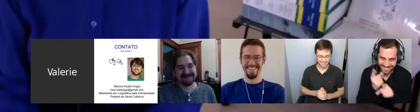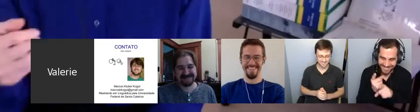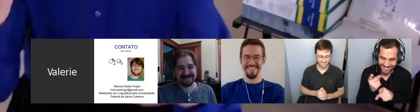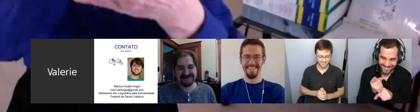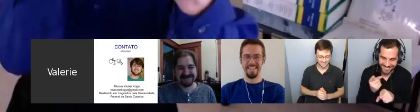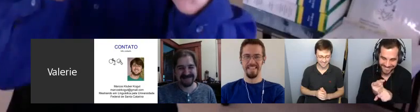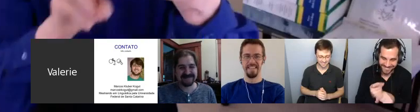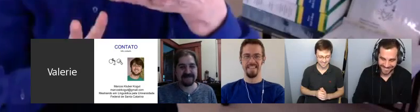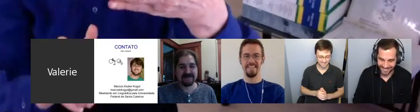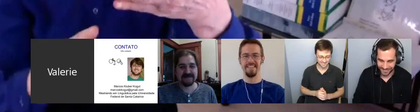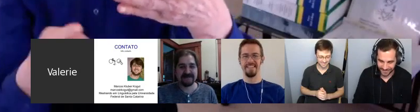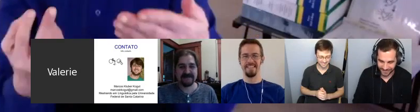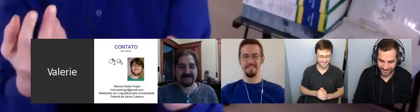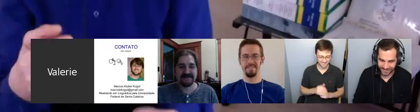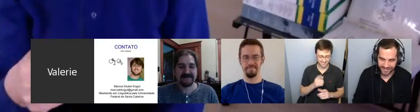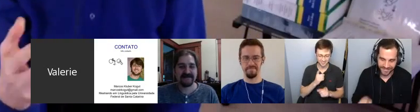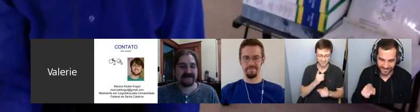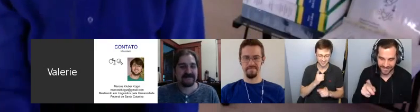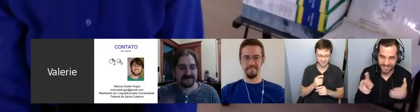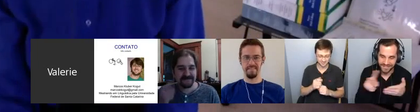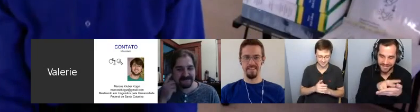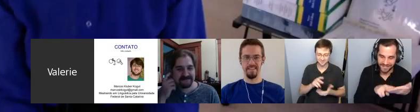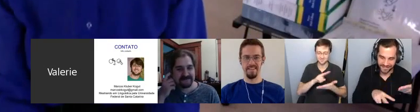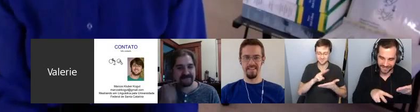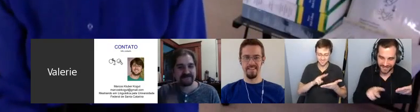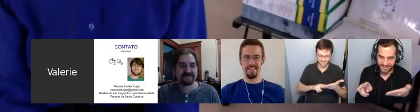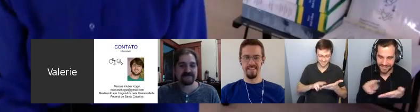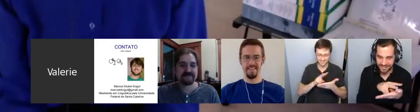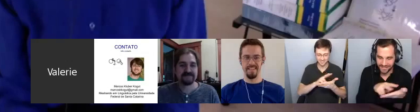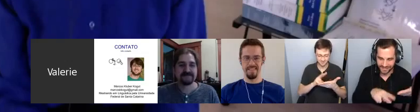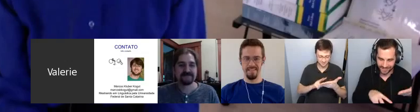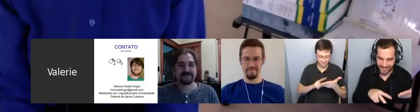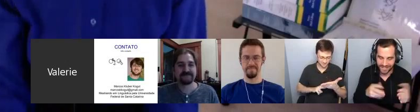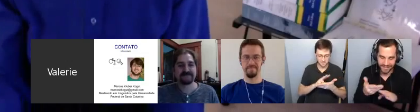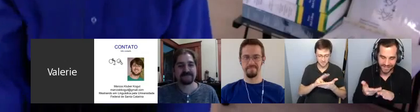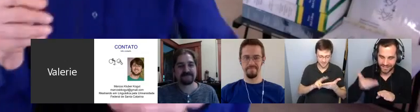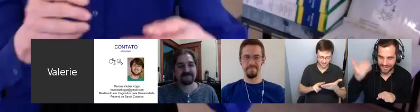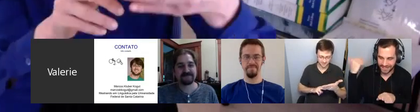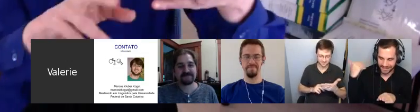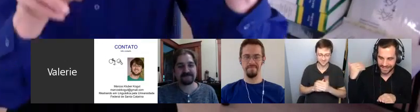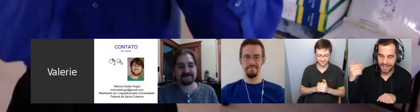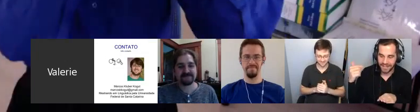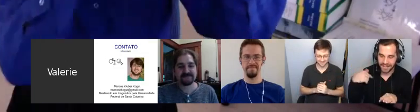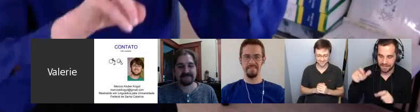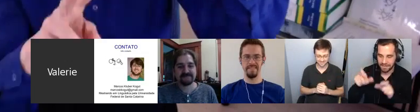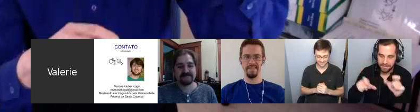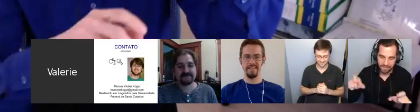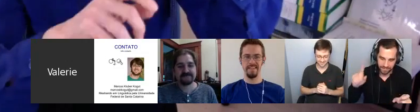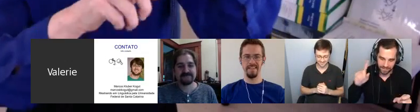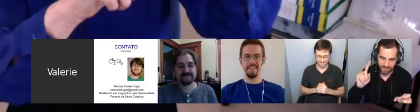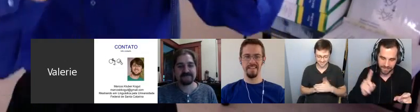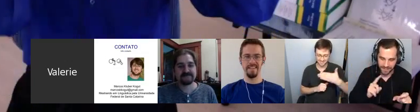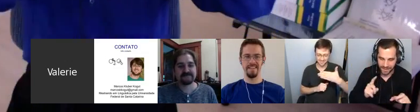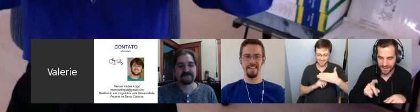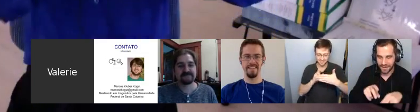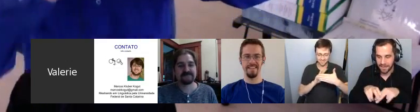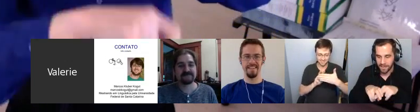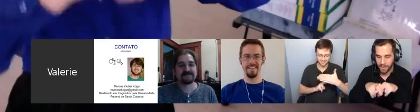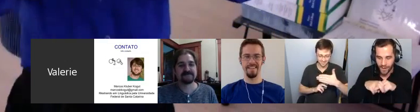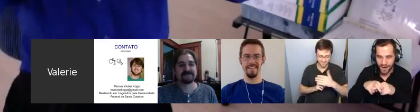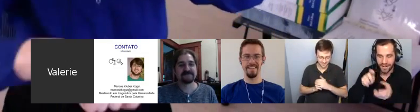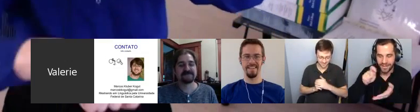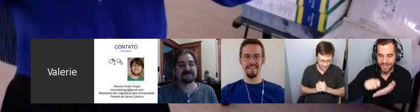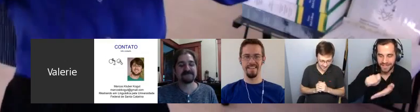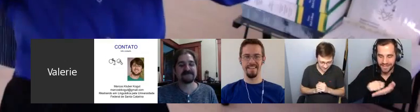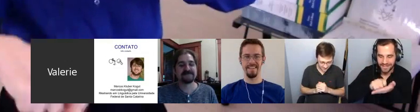And my name is Valerie, which was given to me years ago by deaf people because I was writing on a blackboard, and you know how